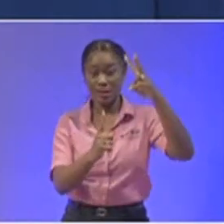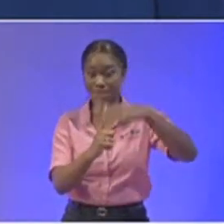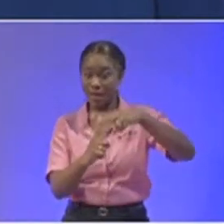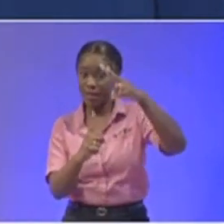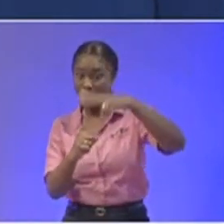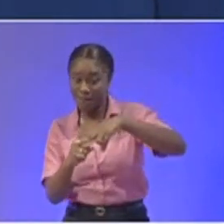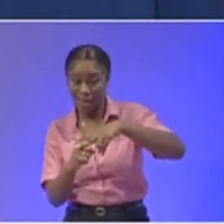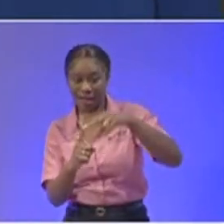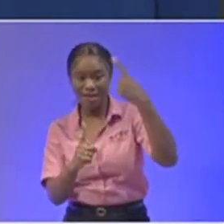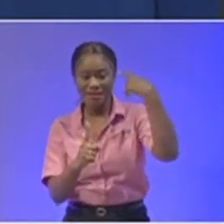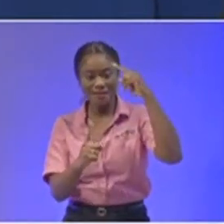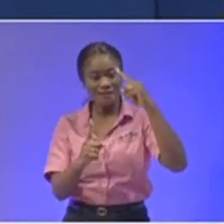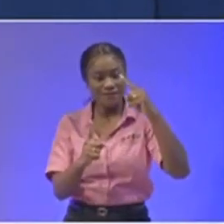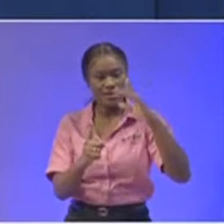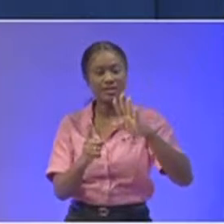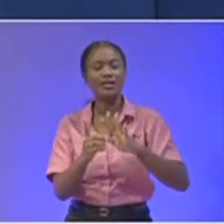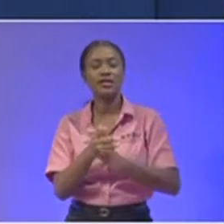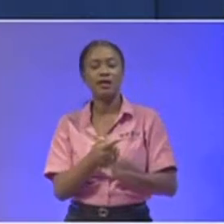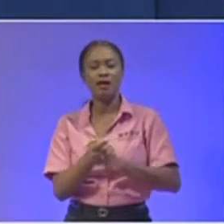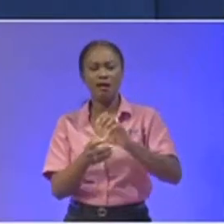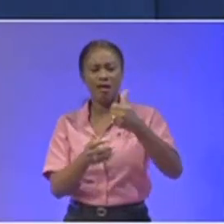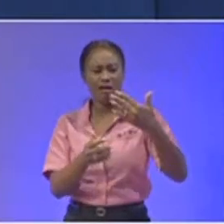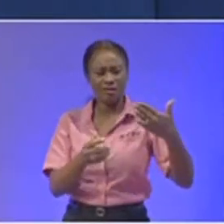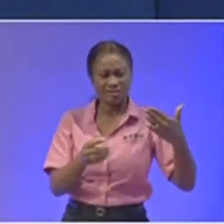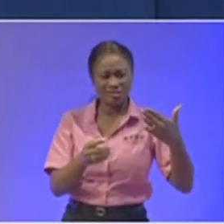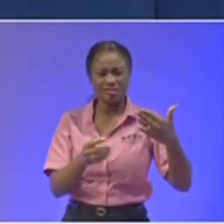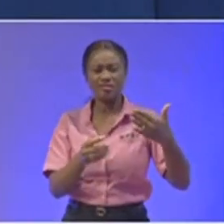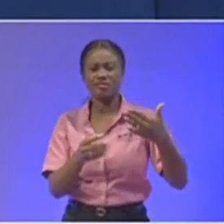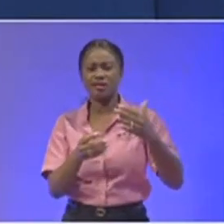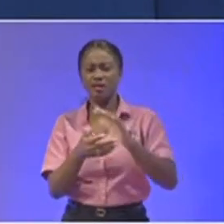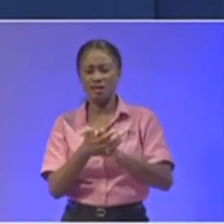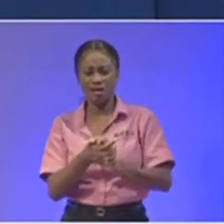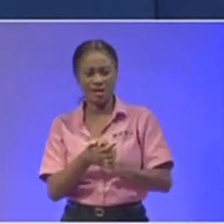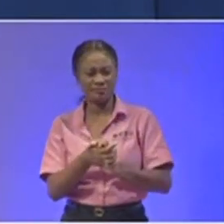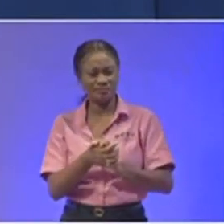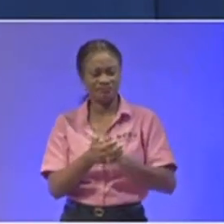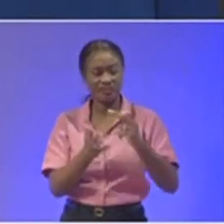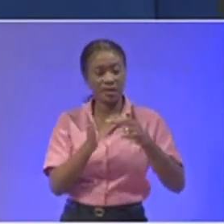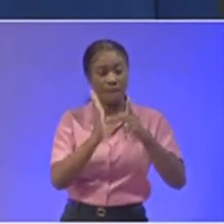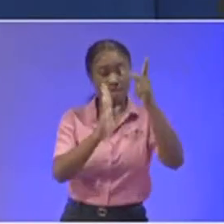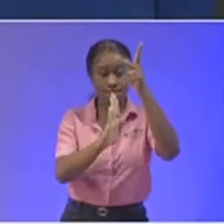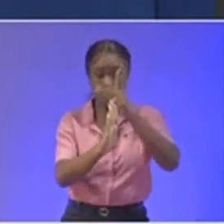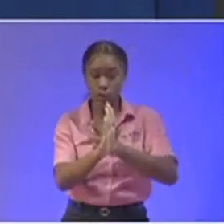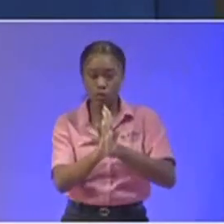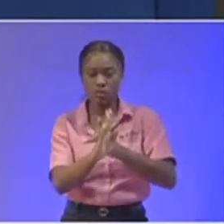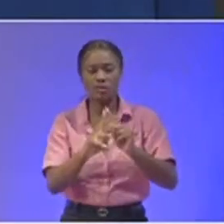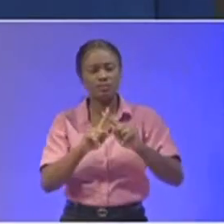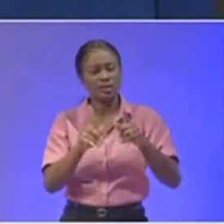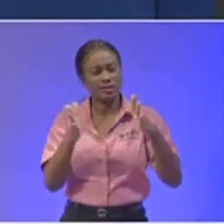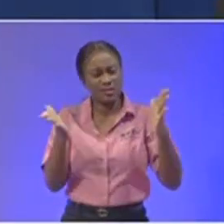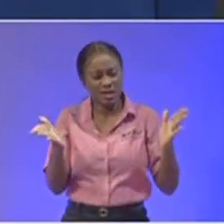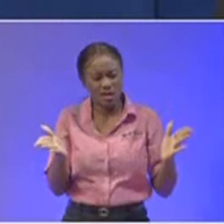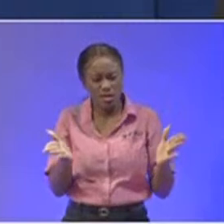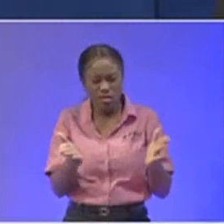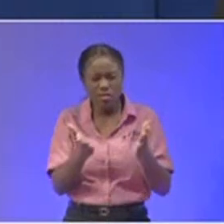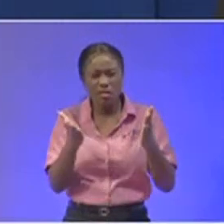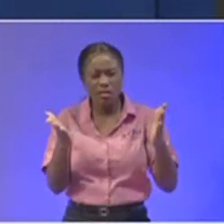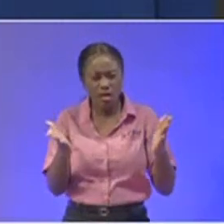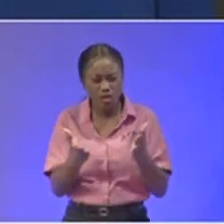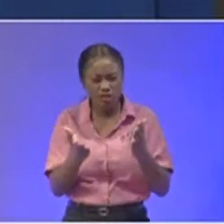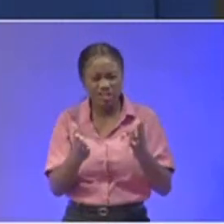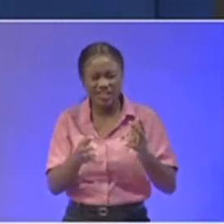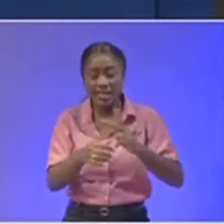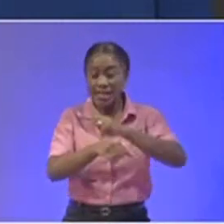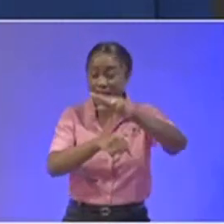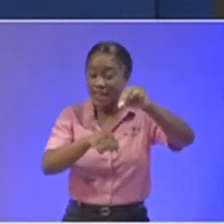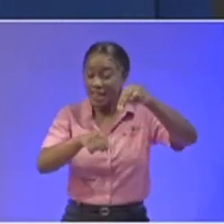providing opportunities for ongoing professional development. So it is there. It is just to promote a climate. I think it's to promote a